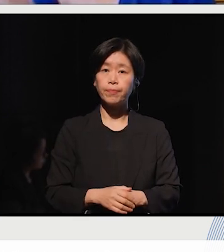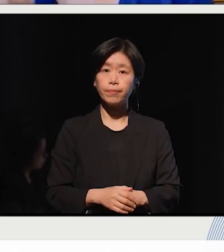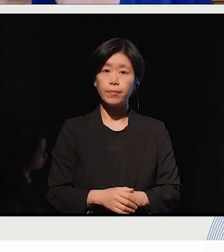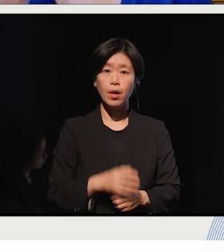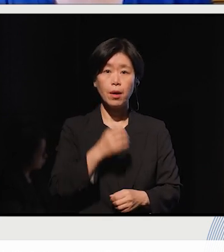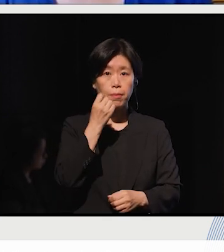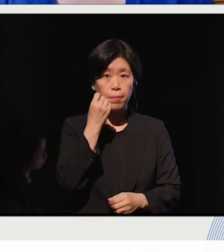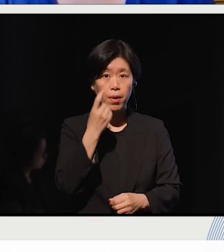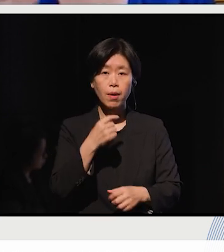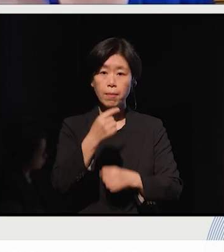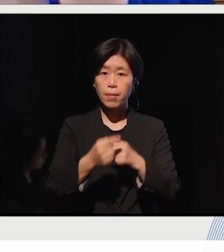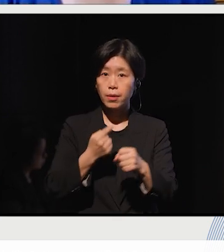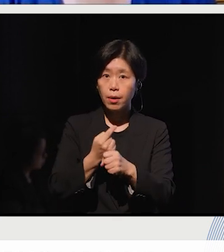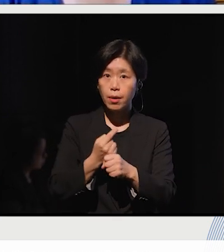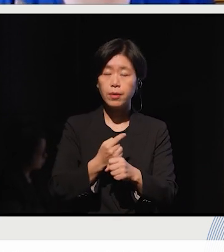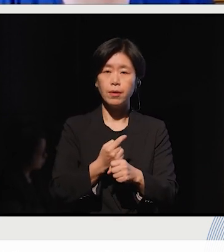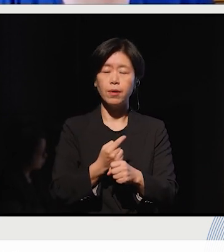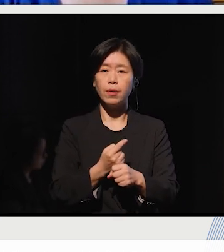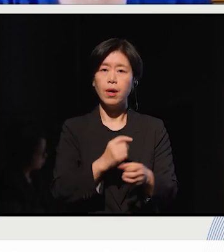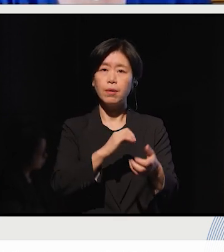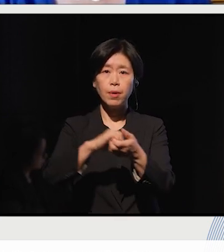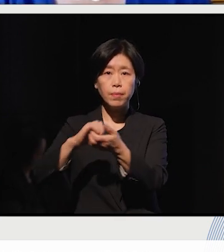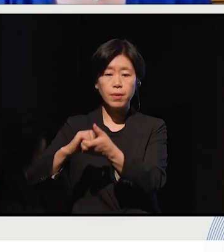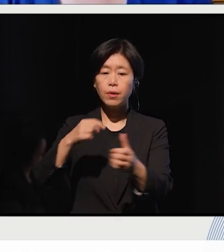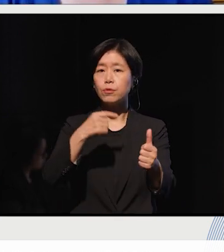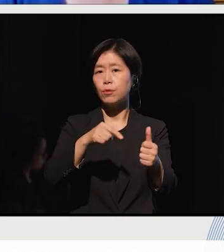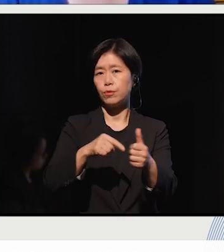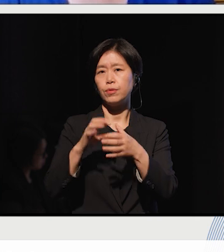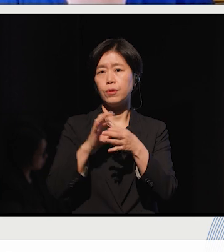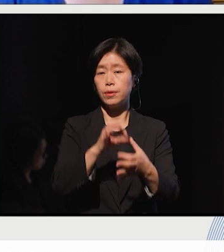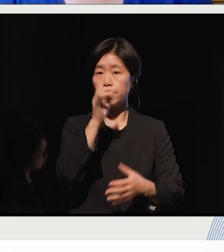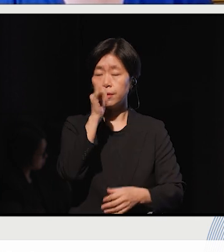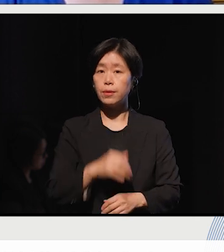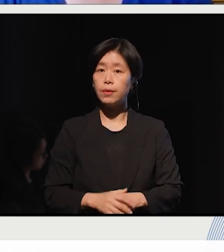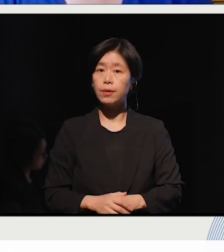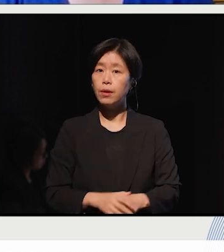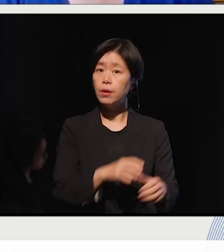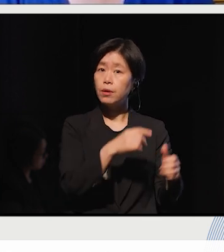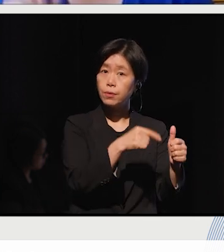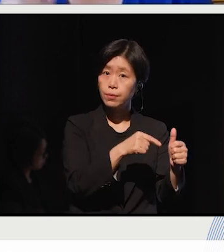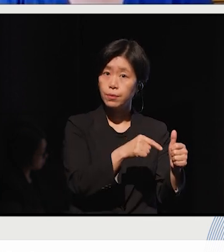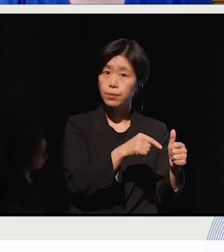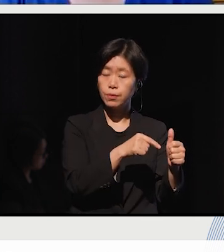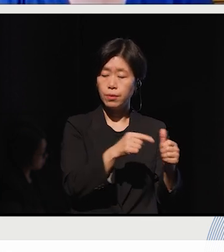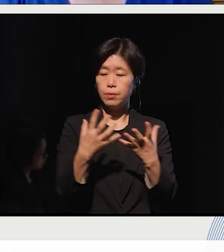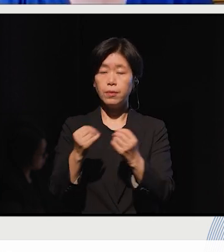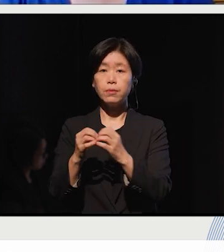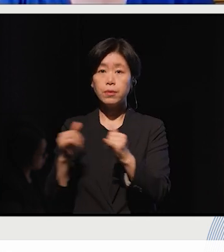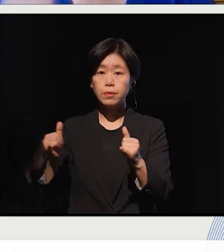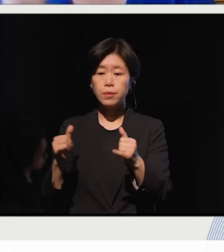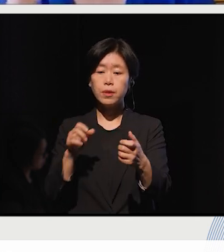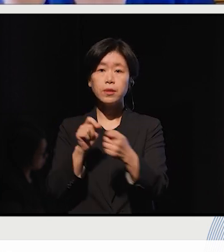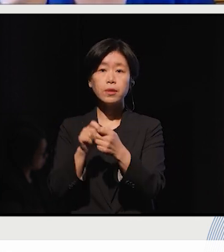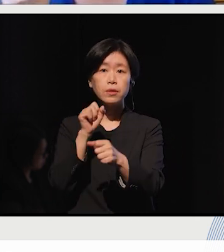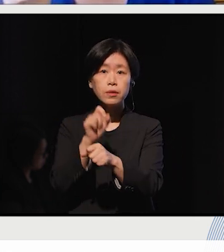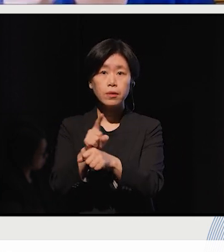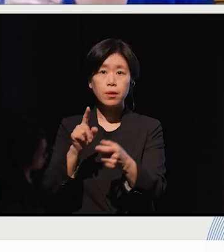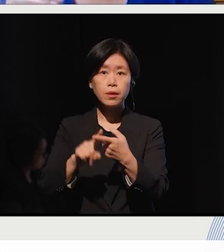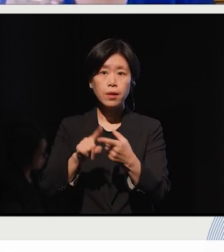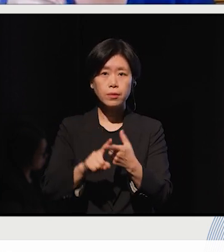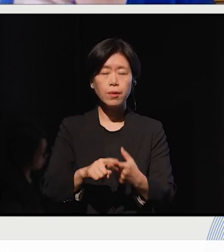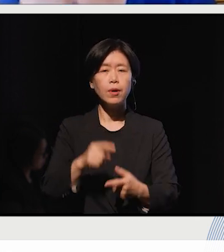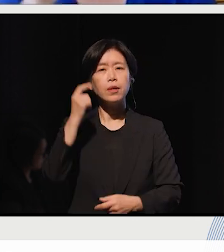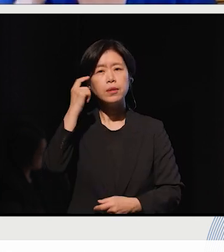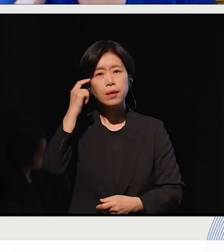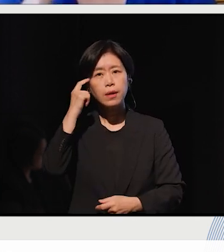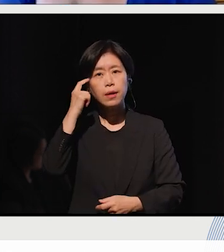Training is meant to empower everyone to make accessibility a priority. So we focus